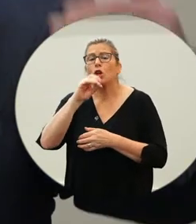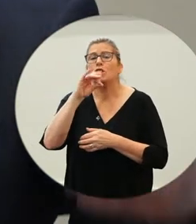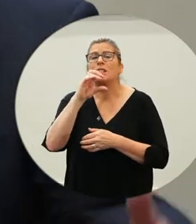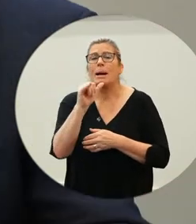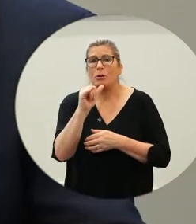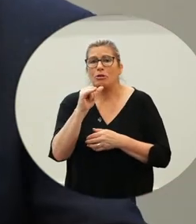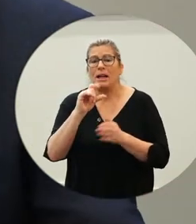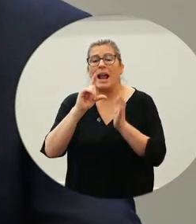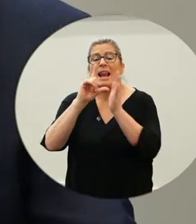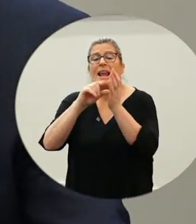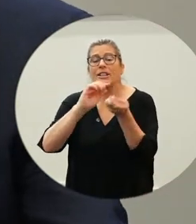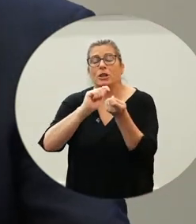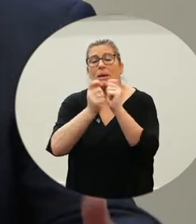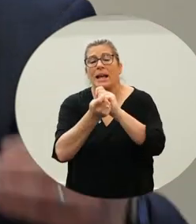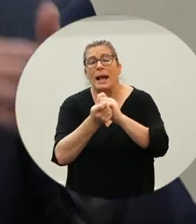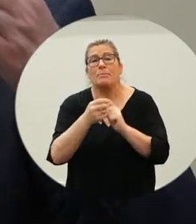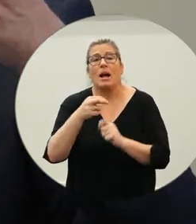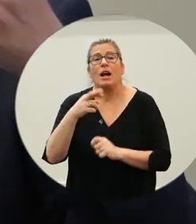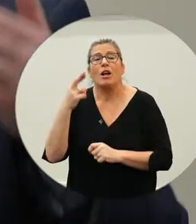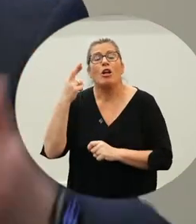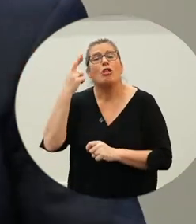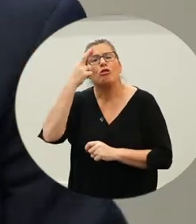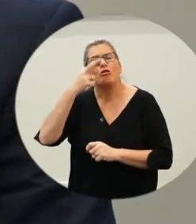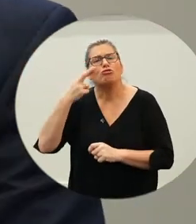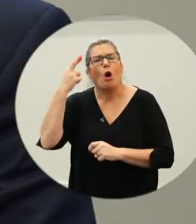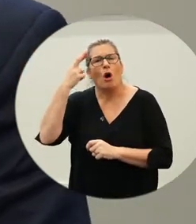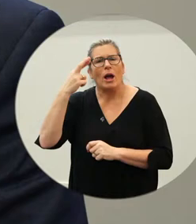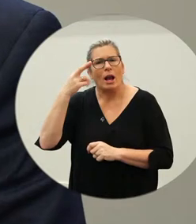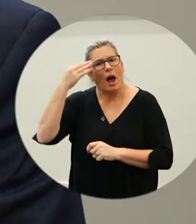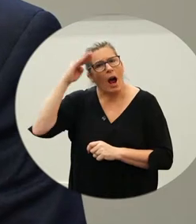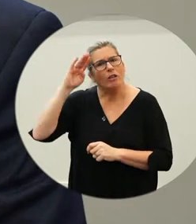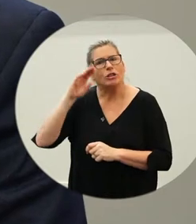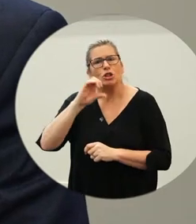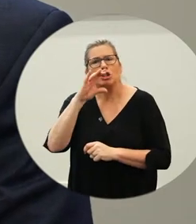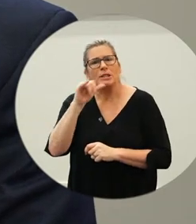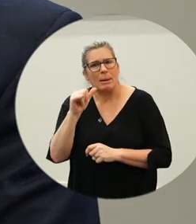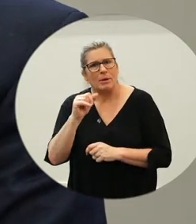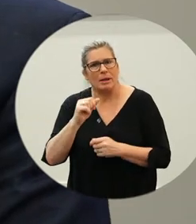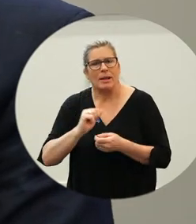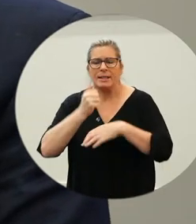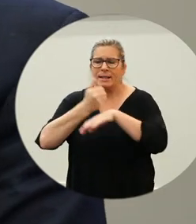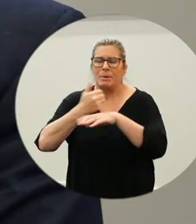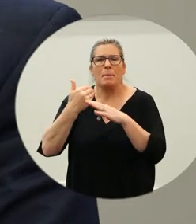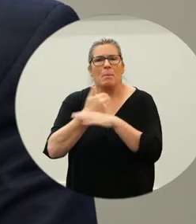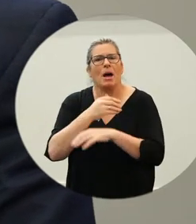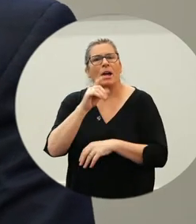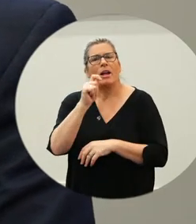be the Royal Irish Constabulary, was established by Thomas Drummond.